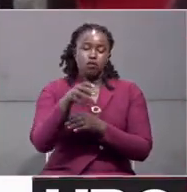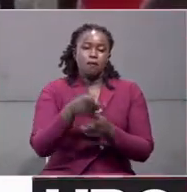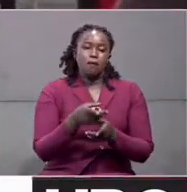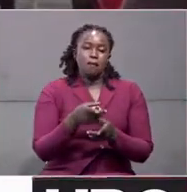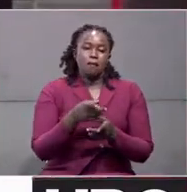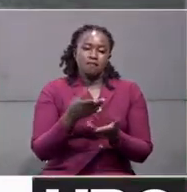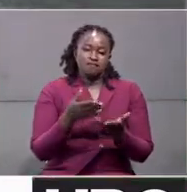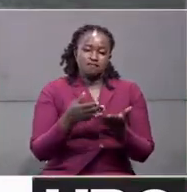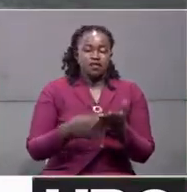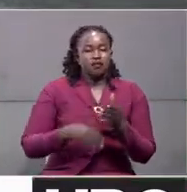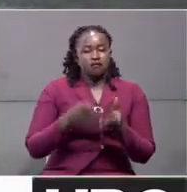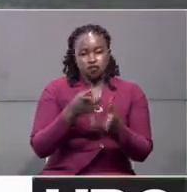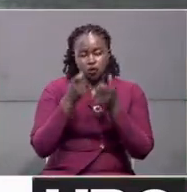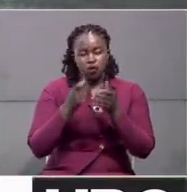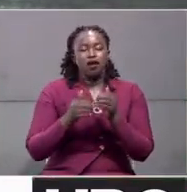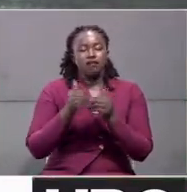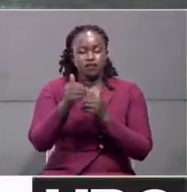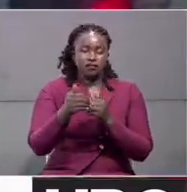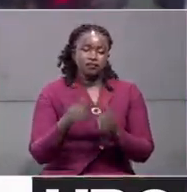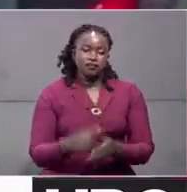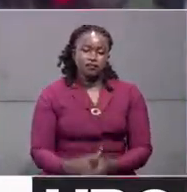shootout thereafter.